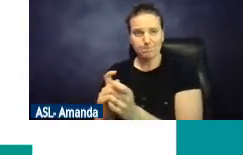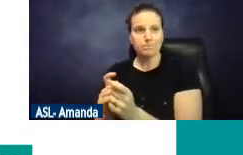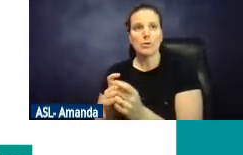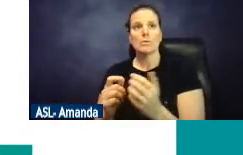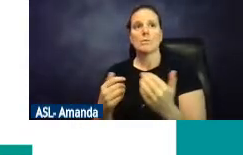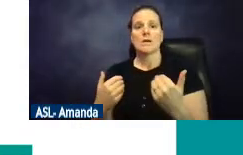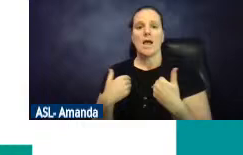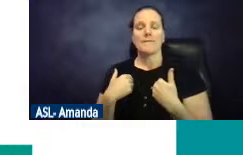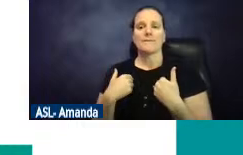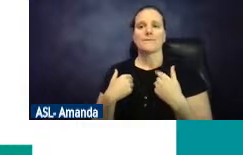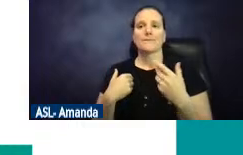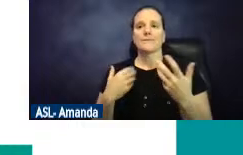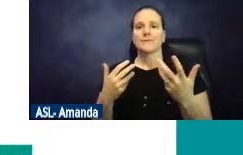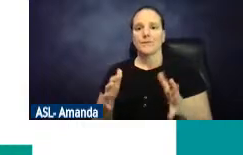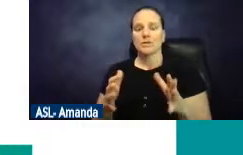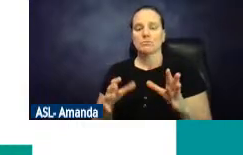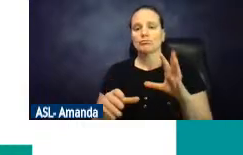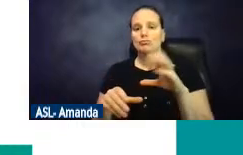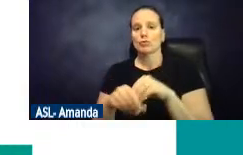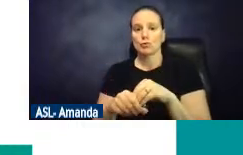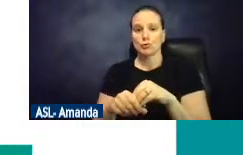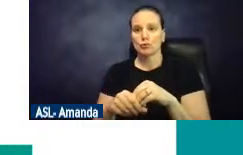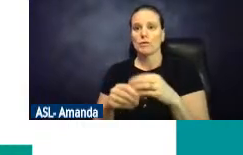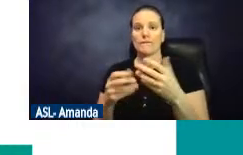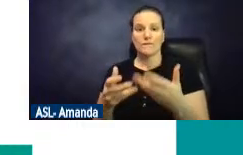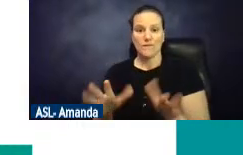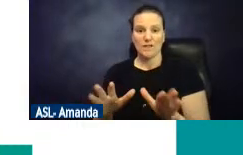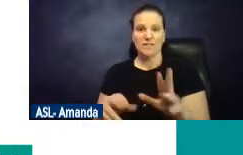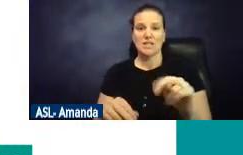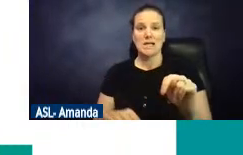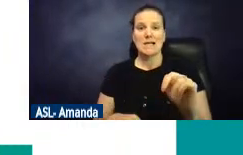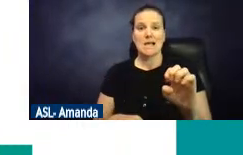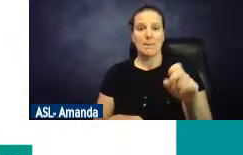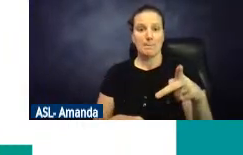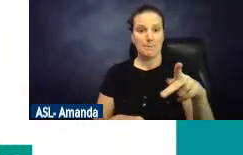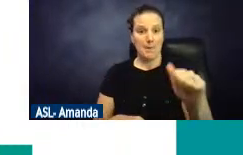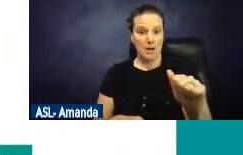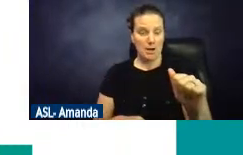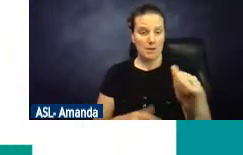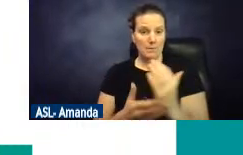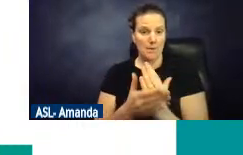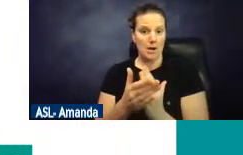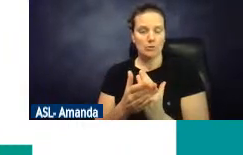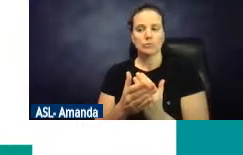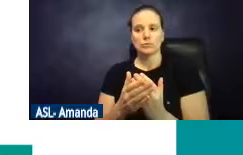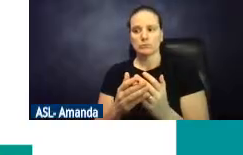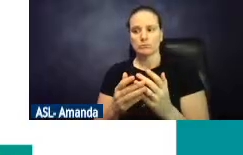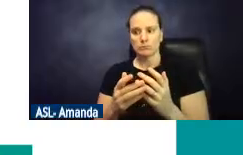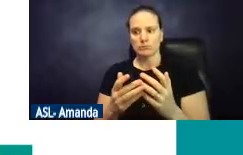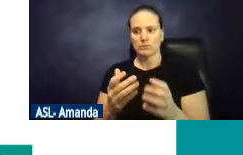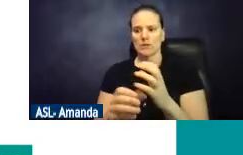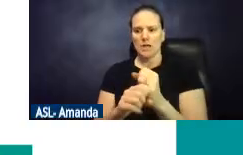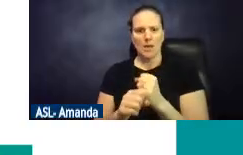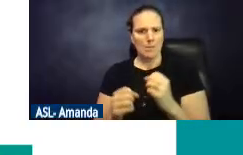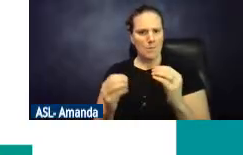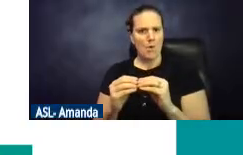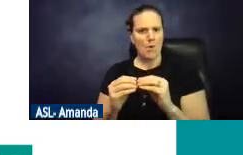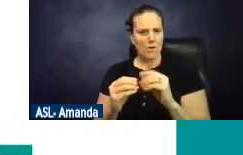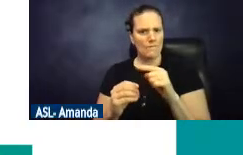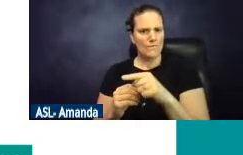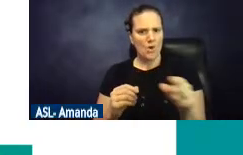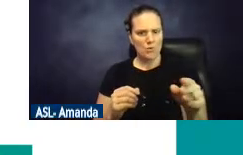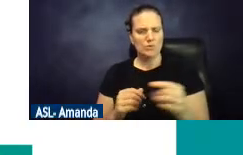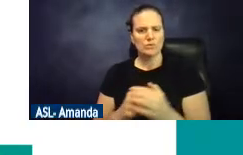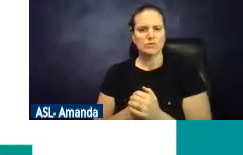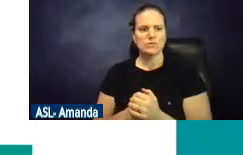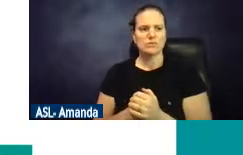the conclusion of our NEPA phase to obligate more of those and meet the